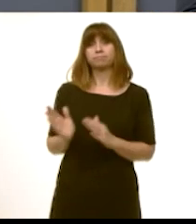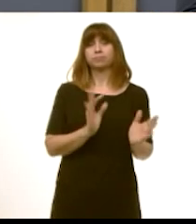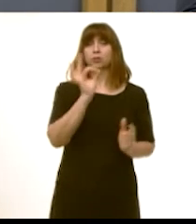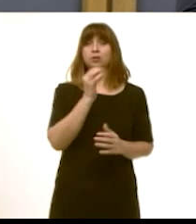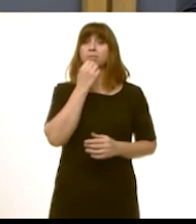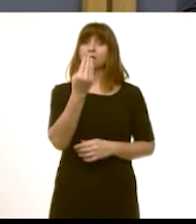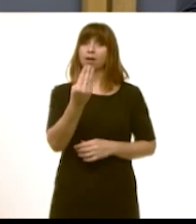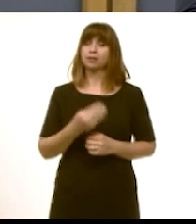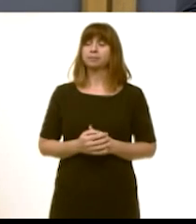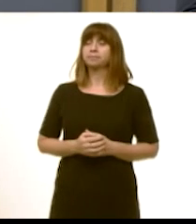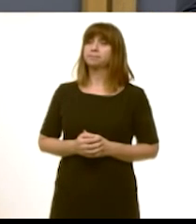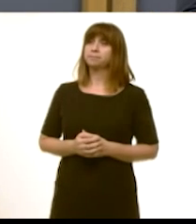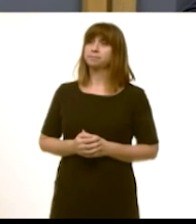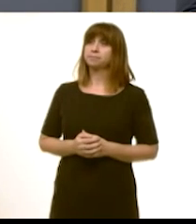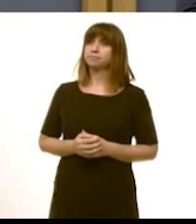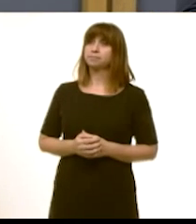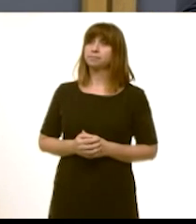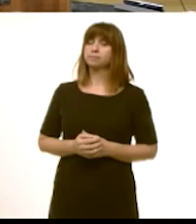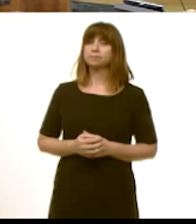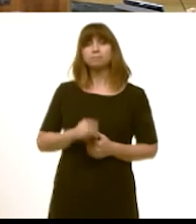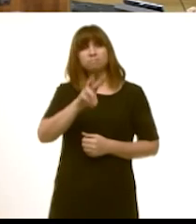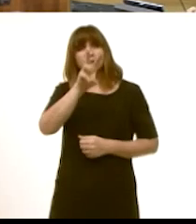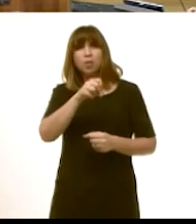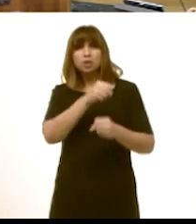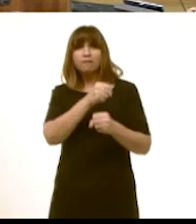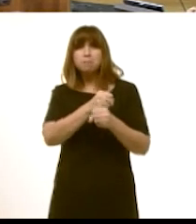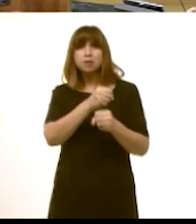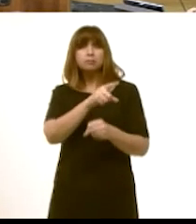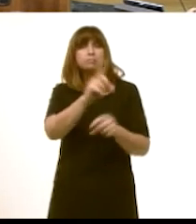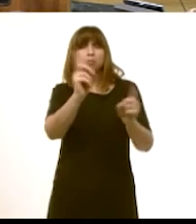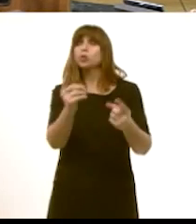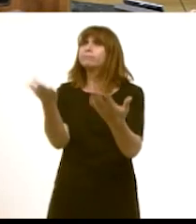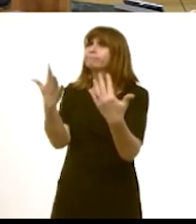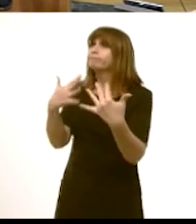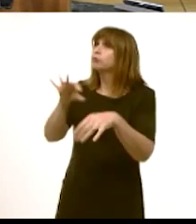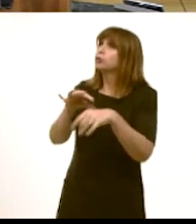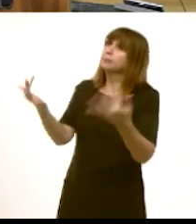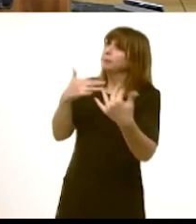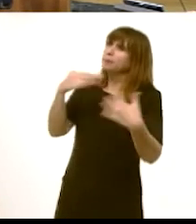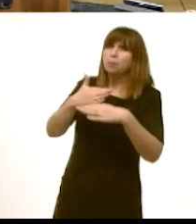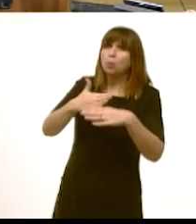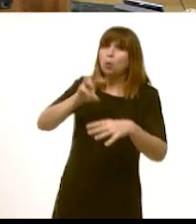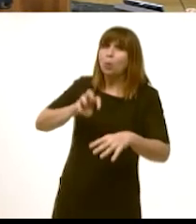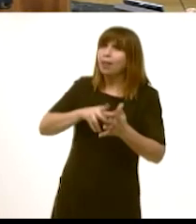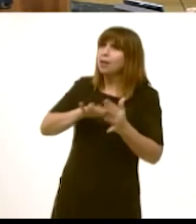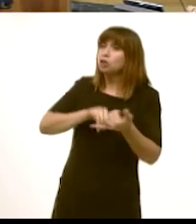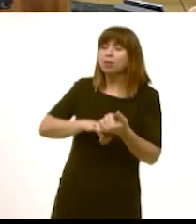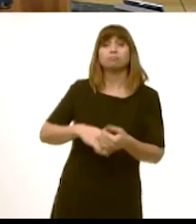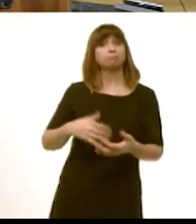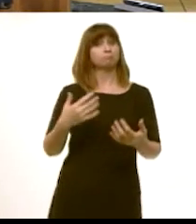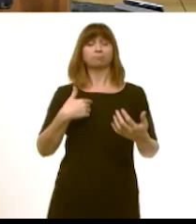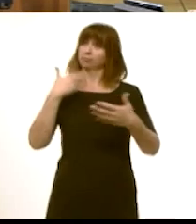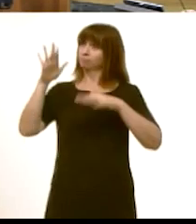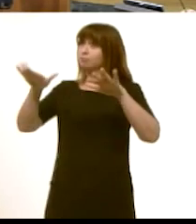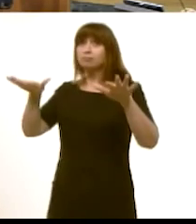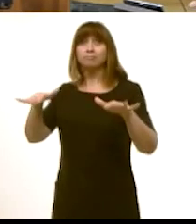Rees. What is the Welsh Government doing to attract doctors to come and work in the Welsh NHS? Well, we welcome doctors wishing to come to work, train and live in